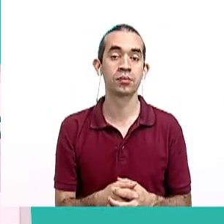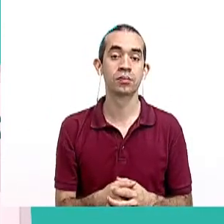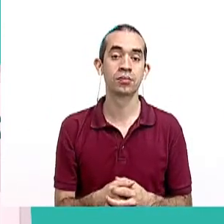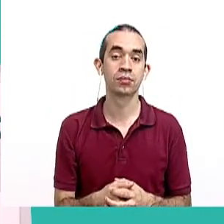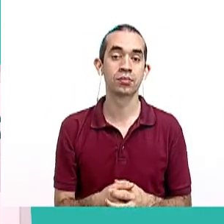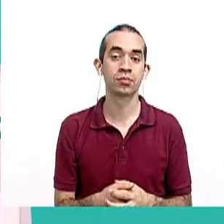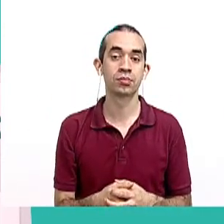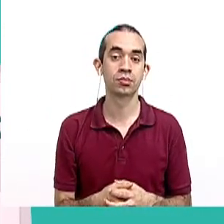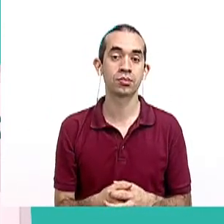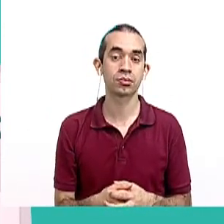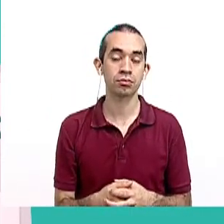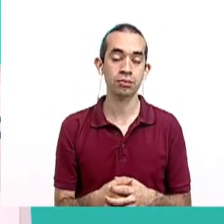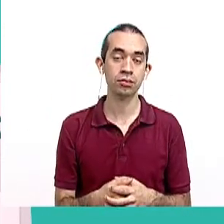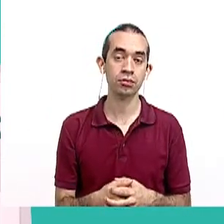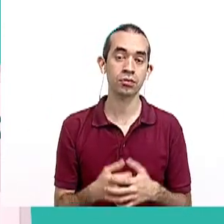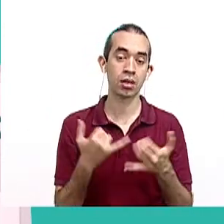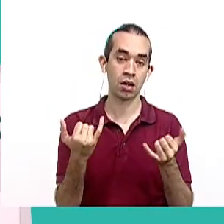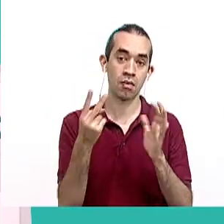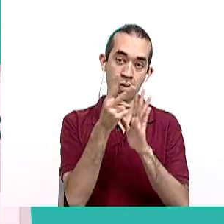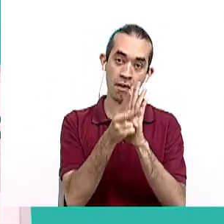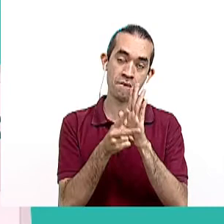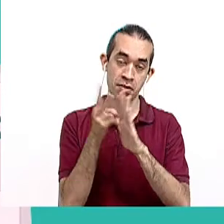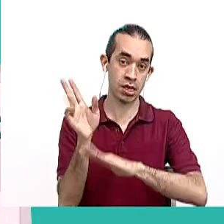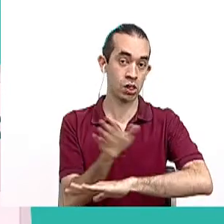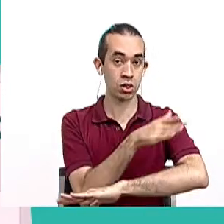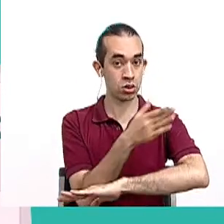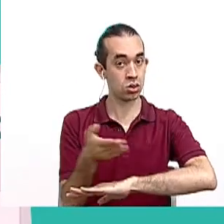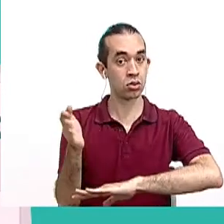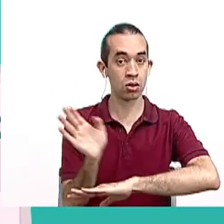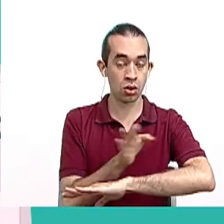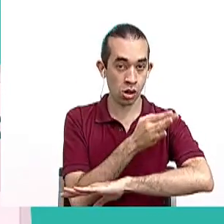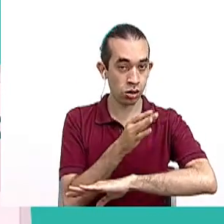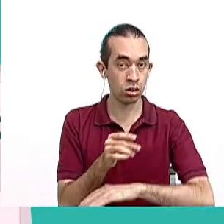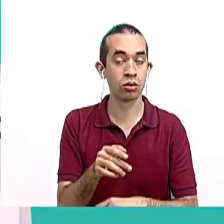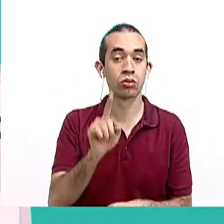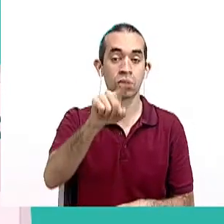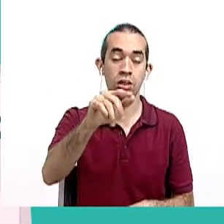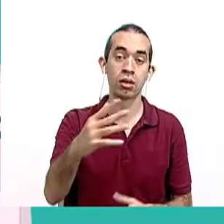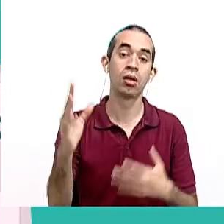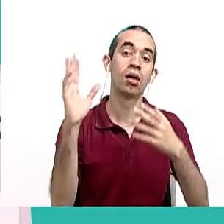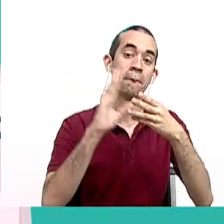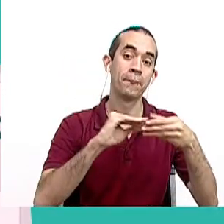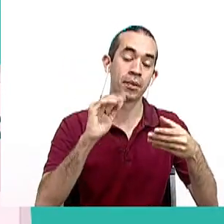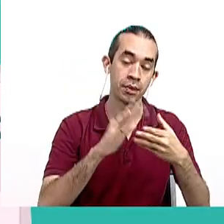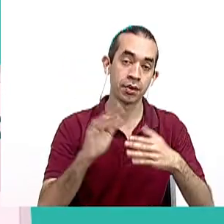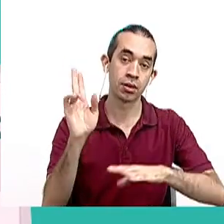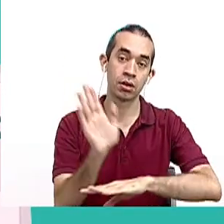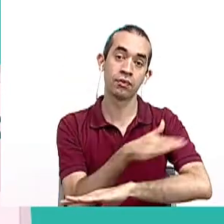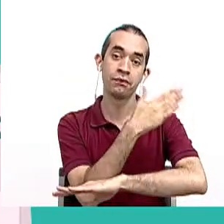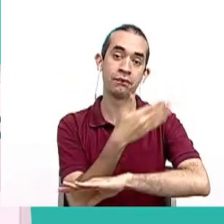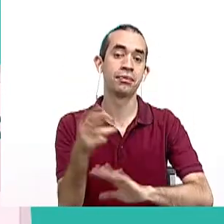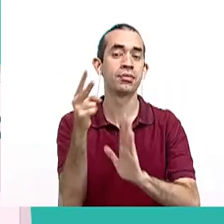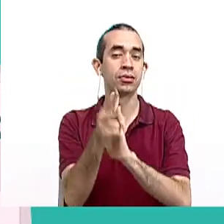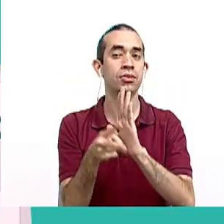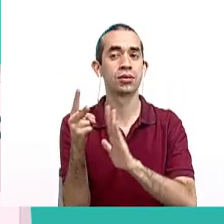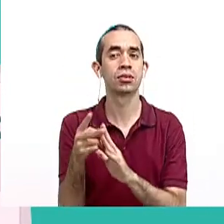watch the following video song, and you are going to tell me what the video song is about, okay? You are